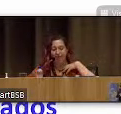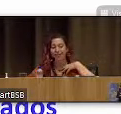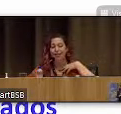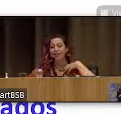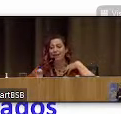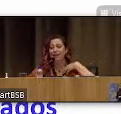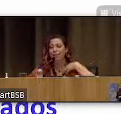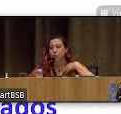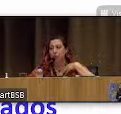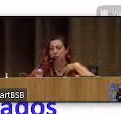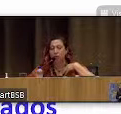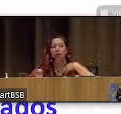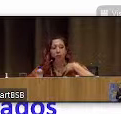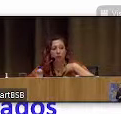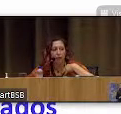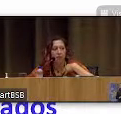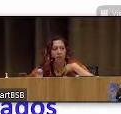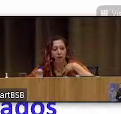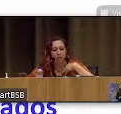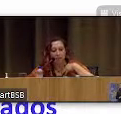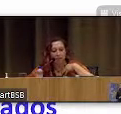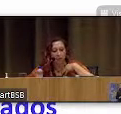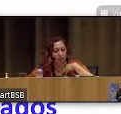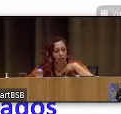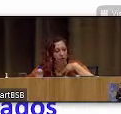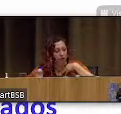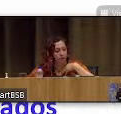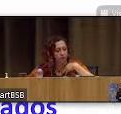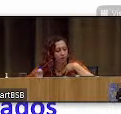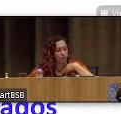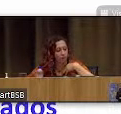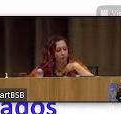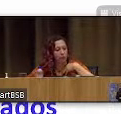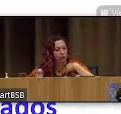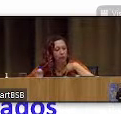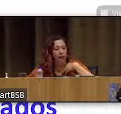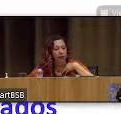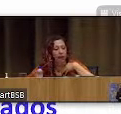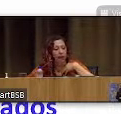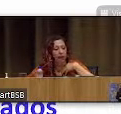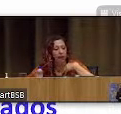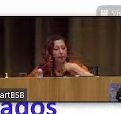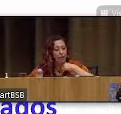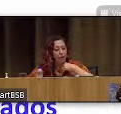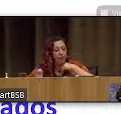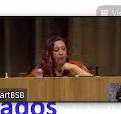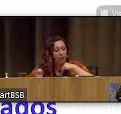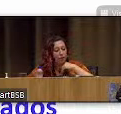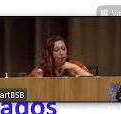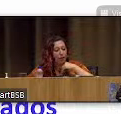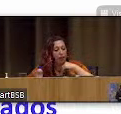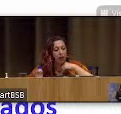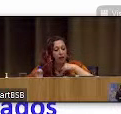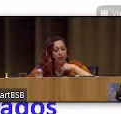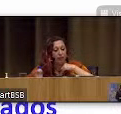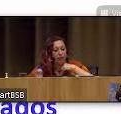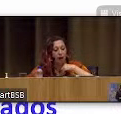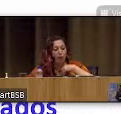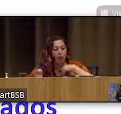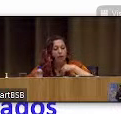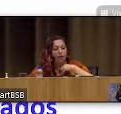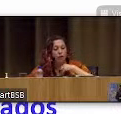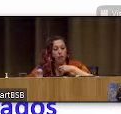273 patients that we were able to collect this data, they were